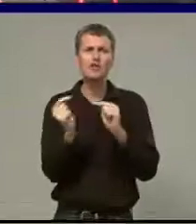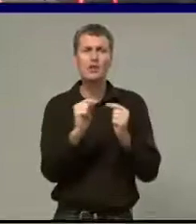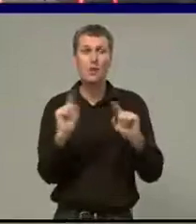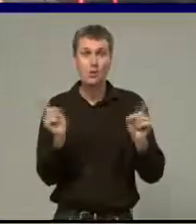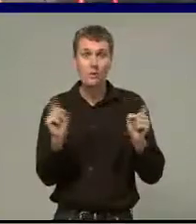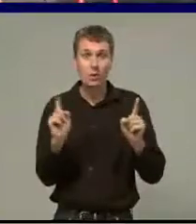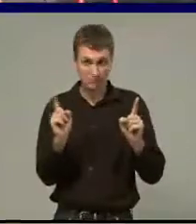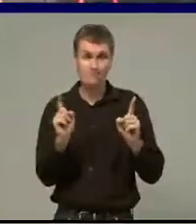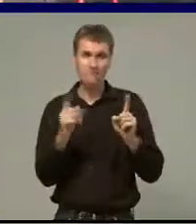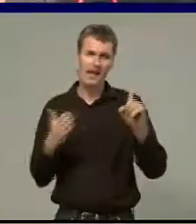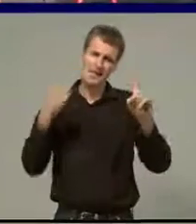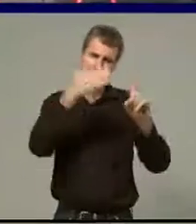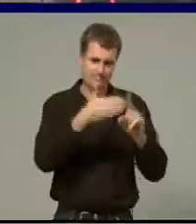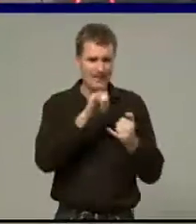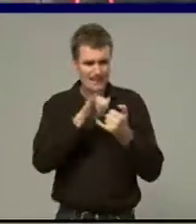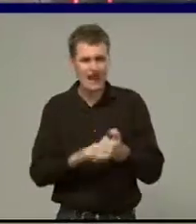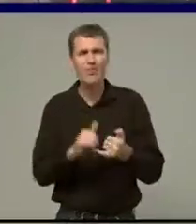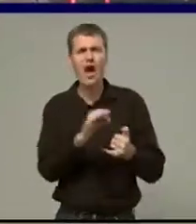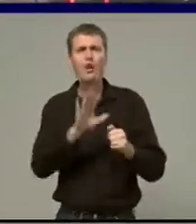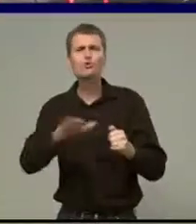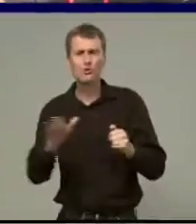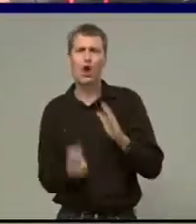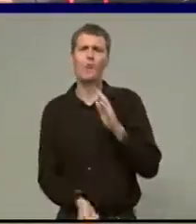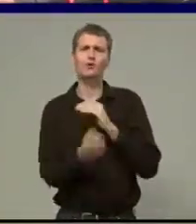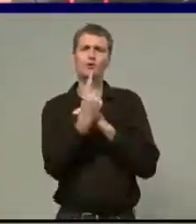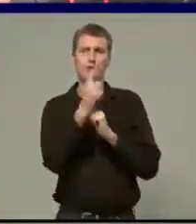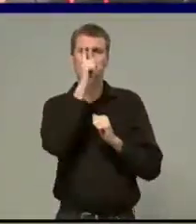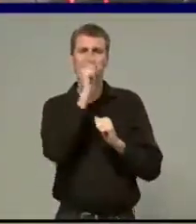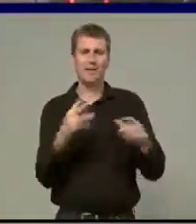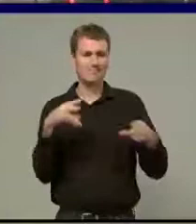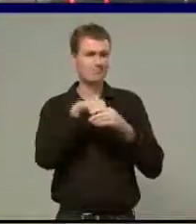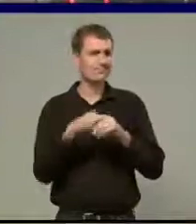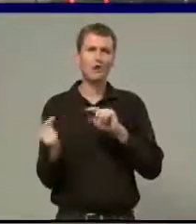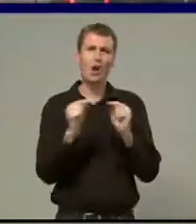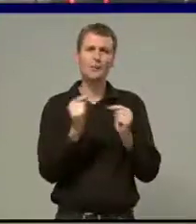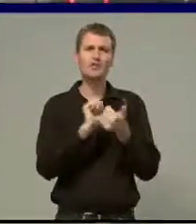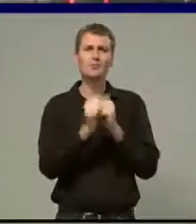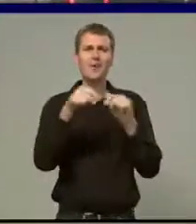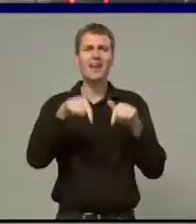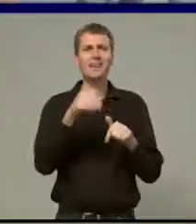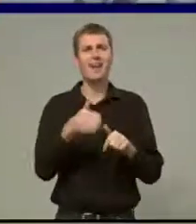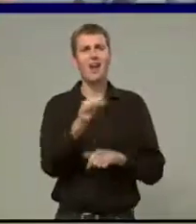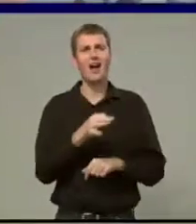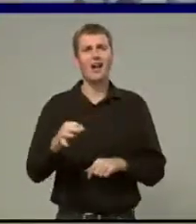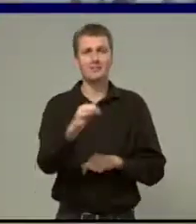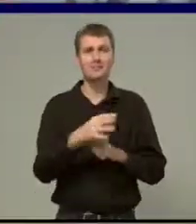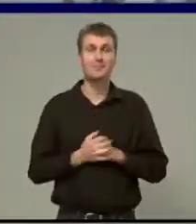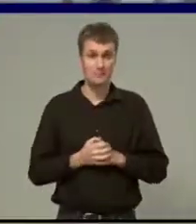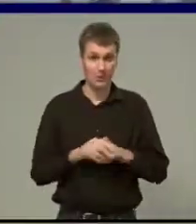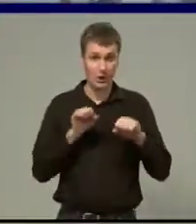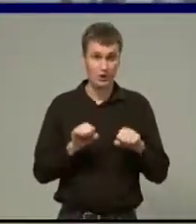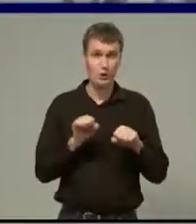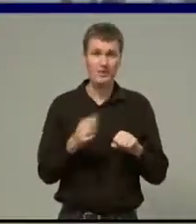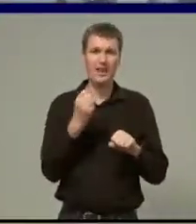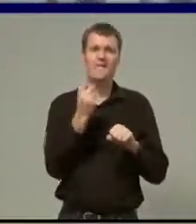said, South Island children an opportunity to compete in sport here in the South Island. The students have 2